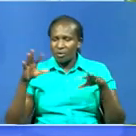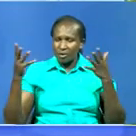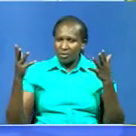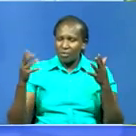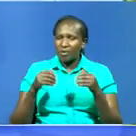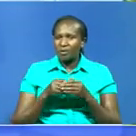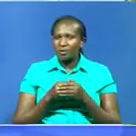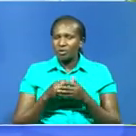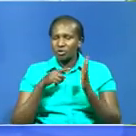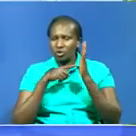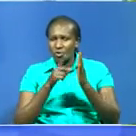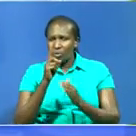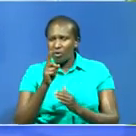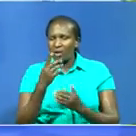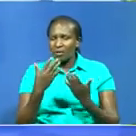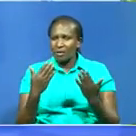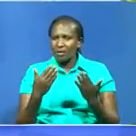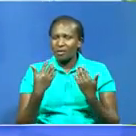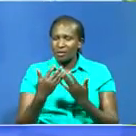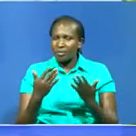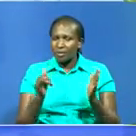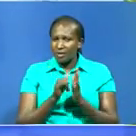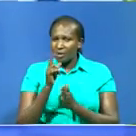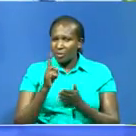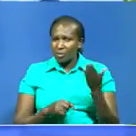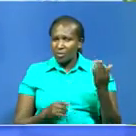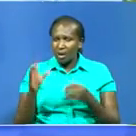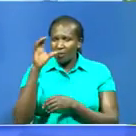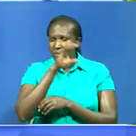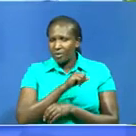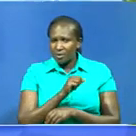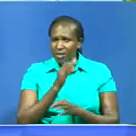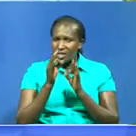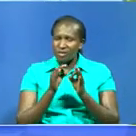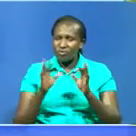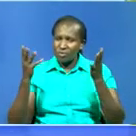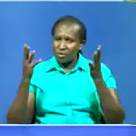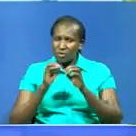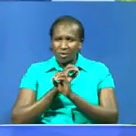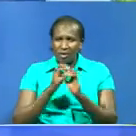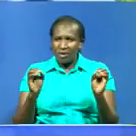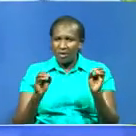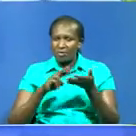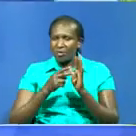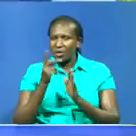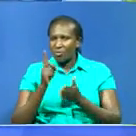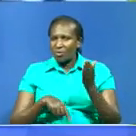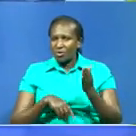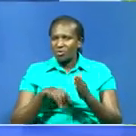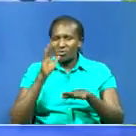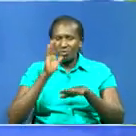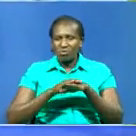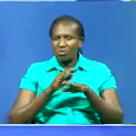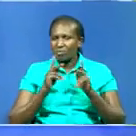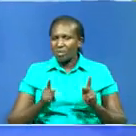it shows us one key thing, and this is something that a lot of men have missed. If you don't celebrate, it means you're not a good person in Thanksgiving.